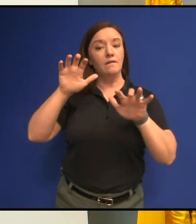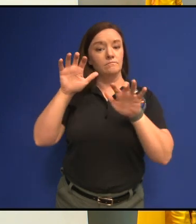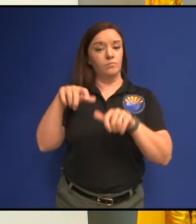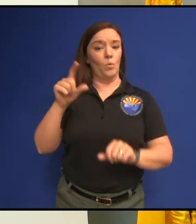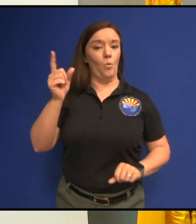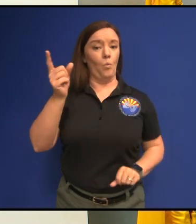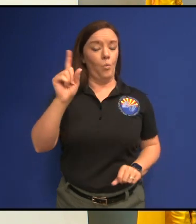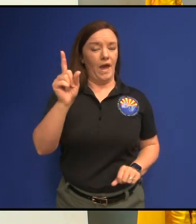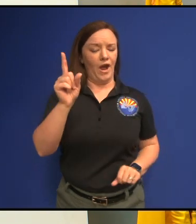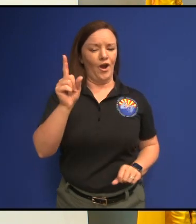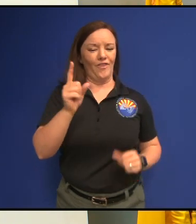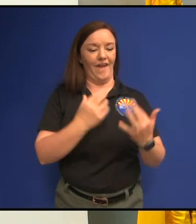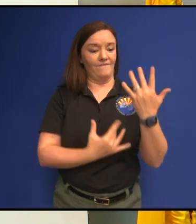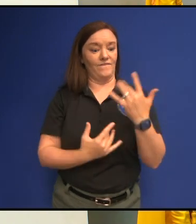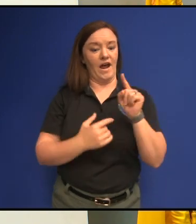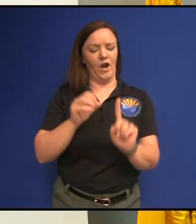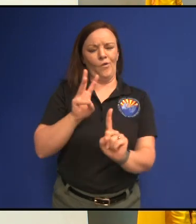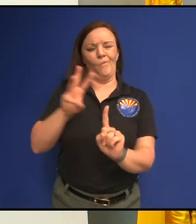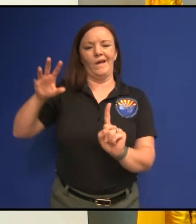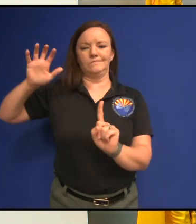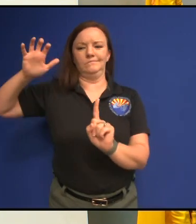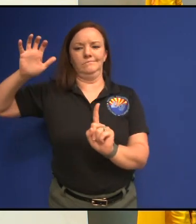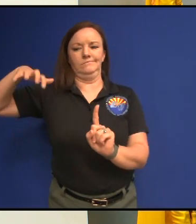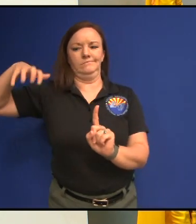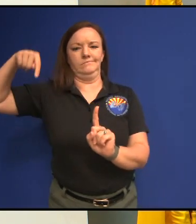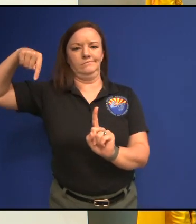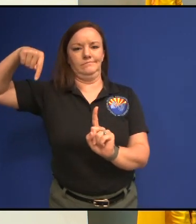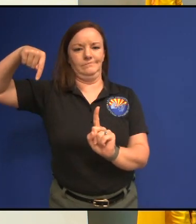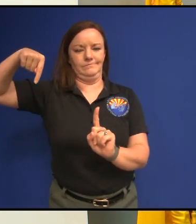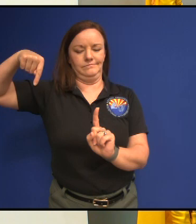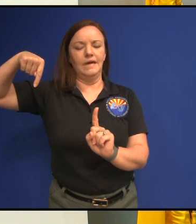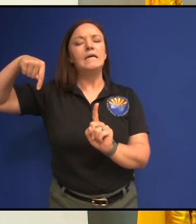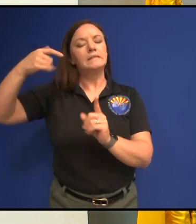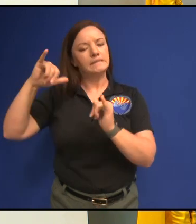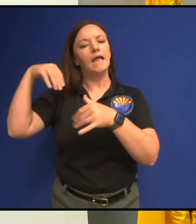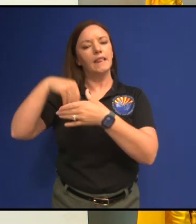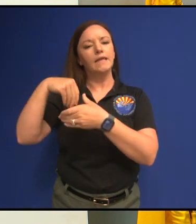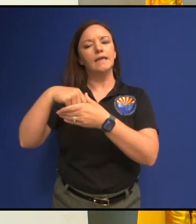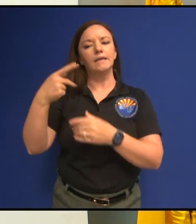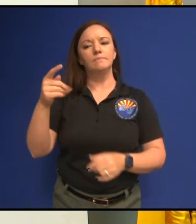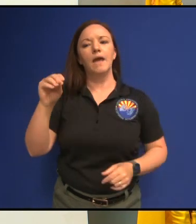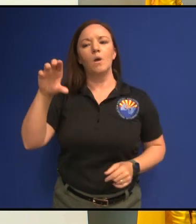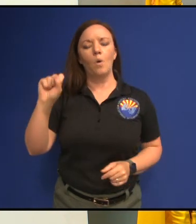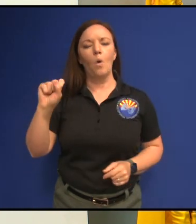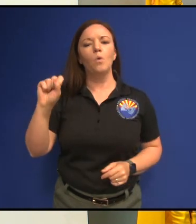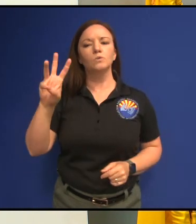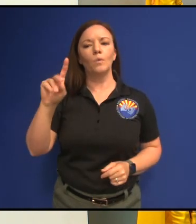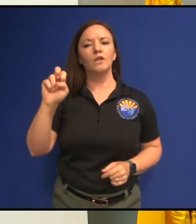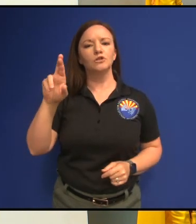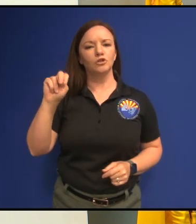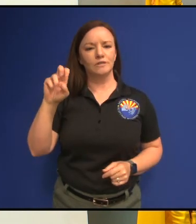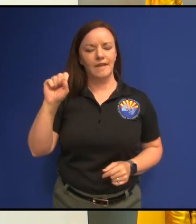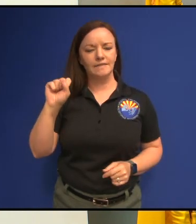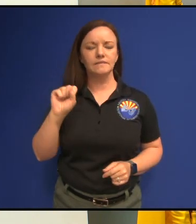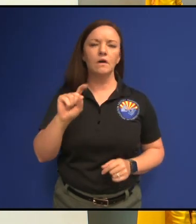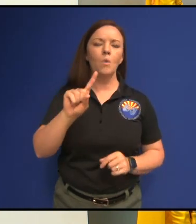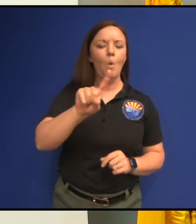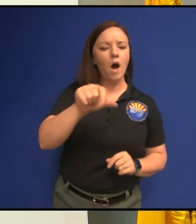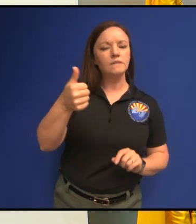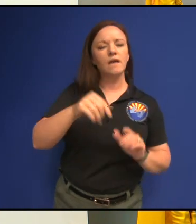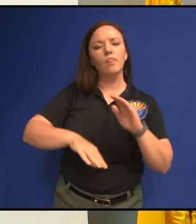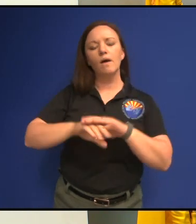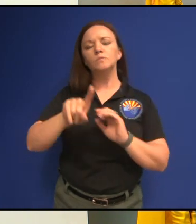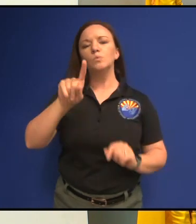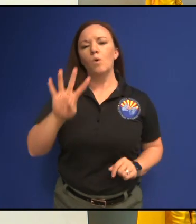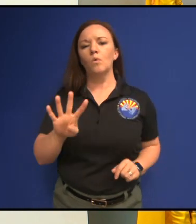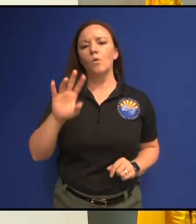of the fire area. However, it still fell within the Pecos wilderness, upwards of 1/10 to 1/4 of an inch. Even moving up